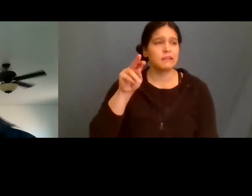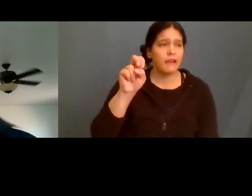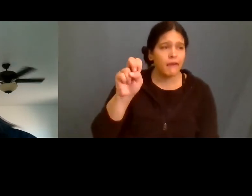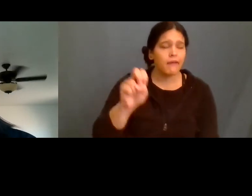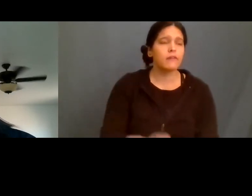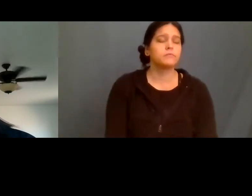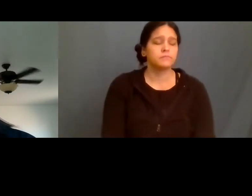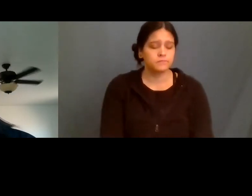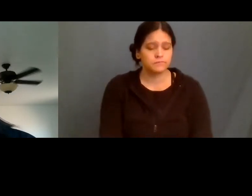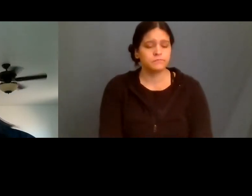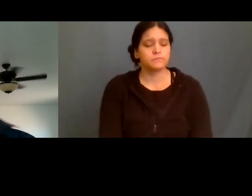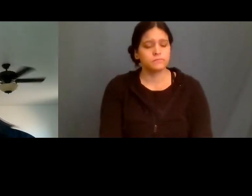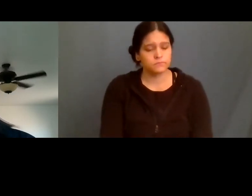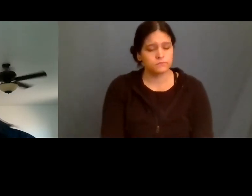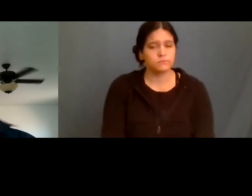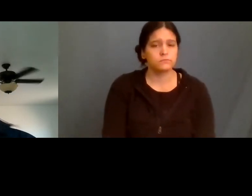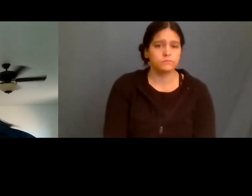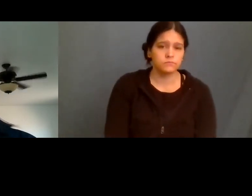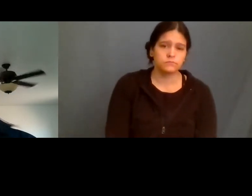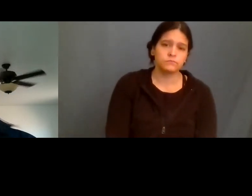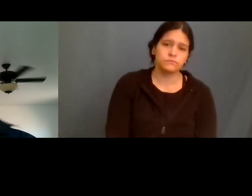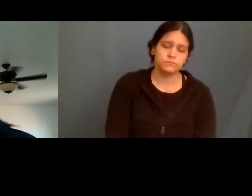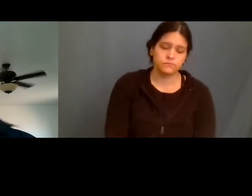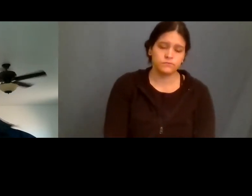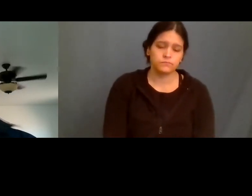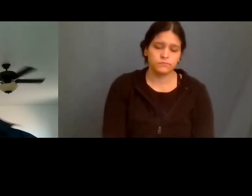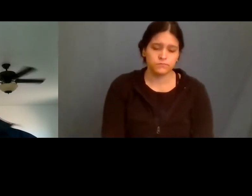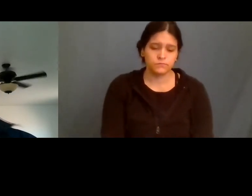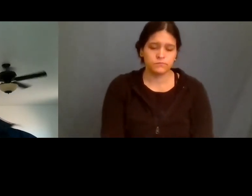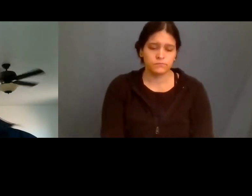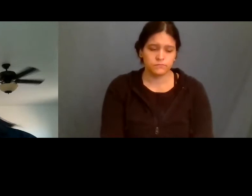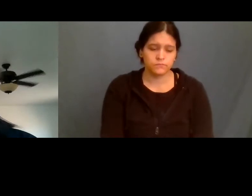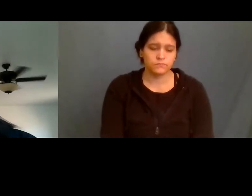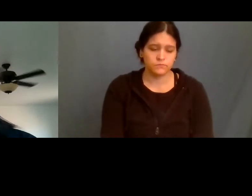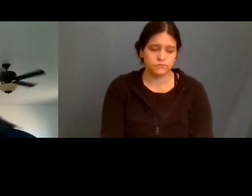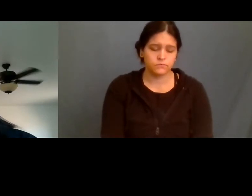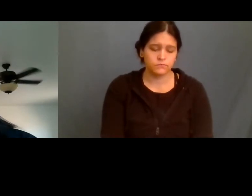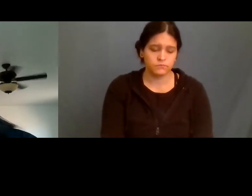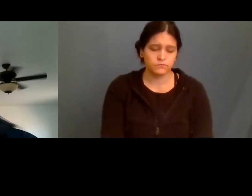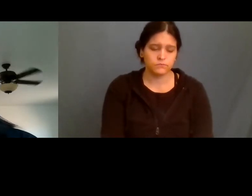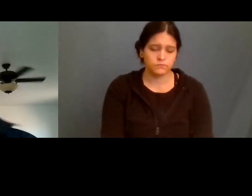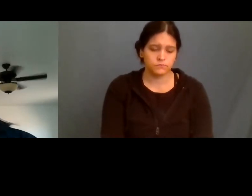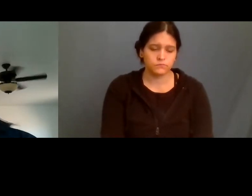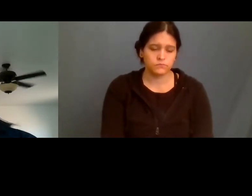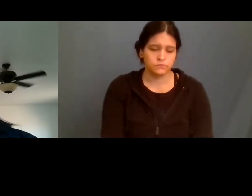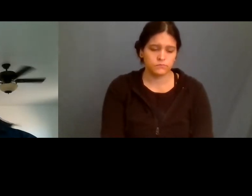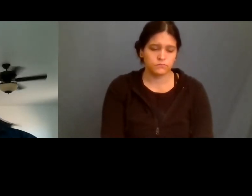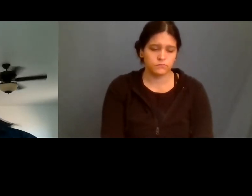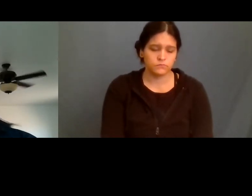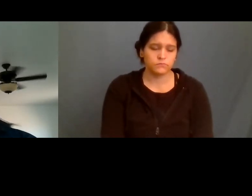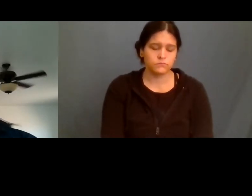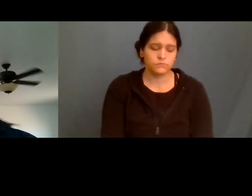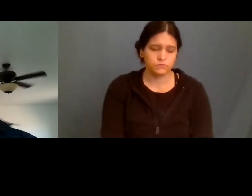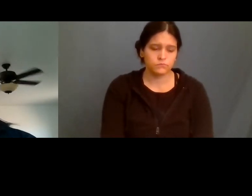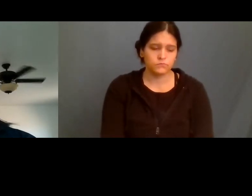lagana, though not clay fishy, hearts we cut if you jiggy. Your bark here has an a Highland hidden net or